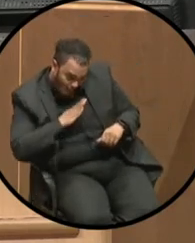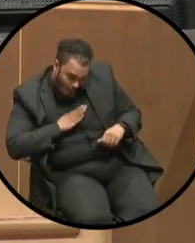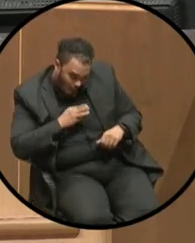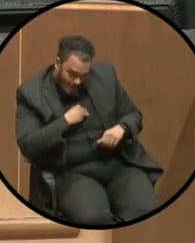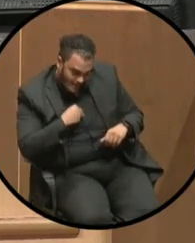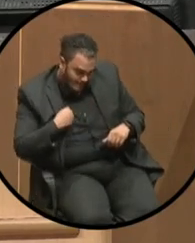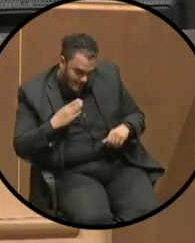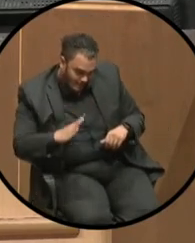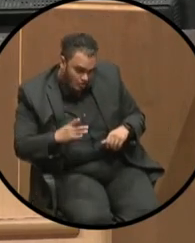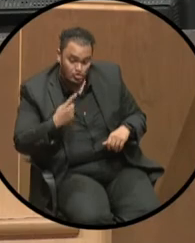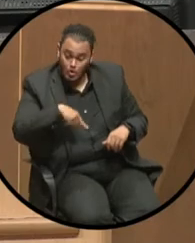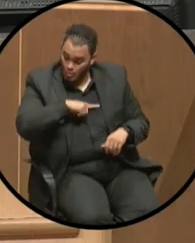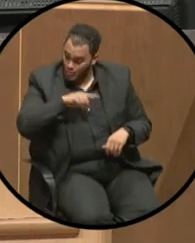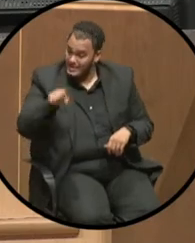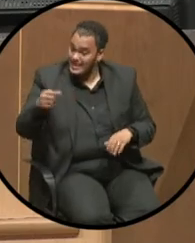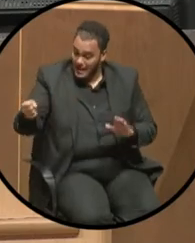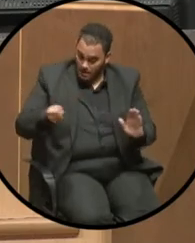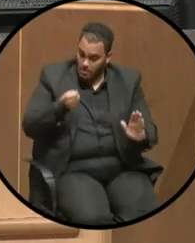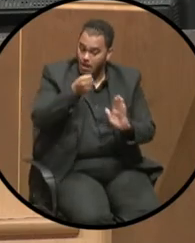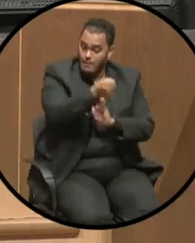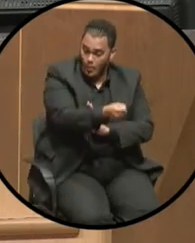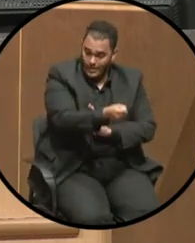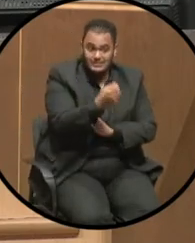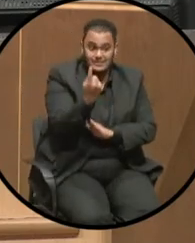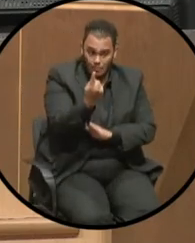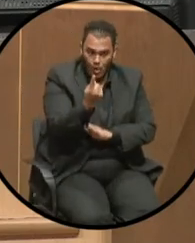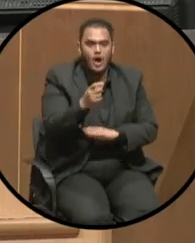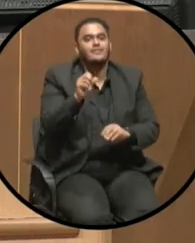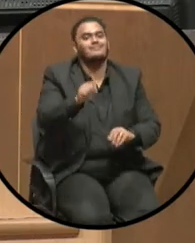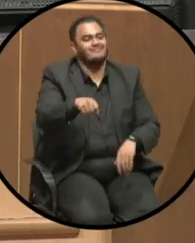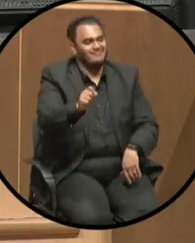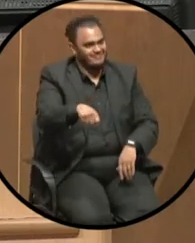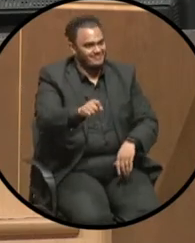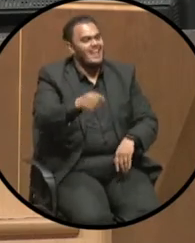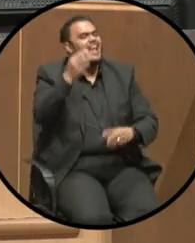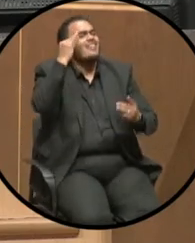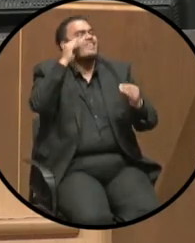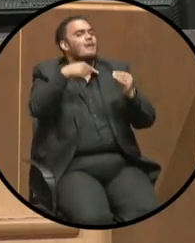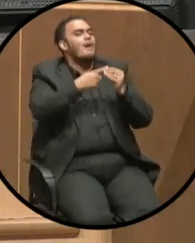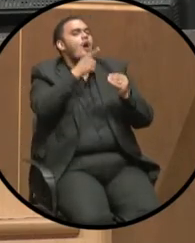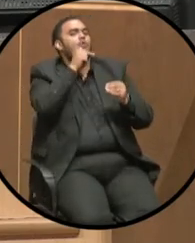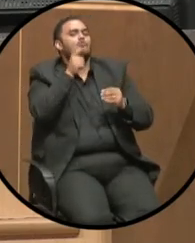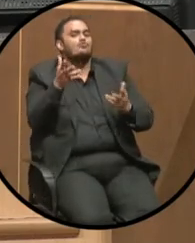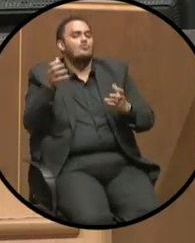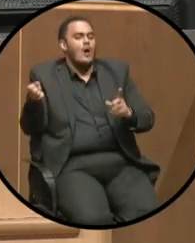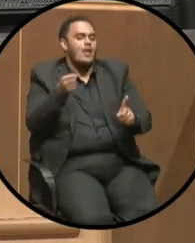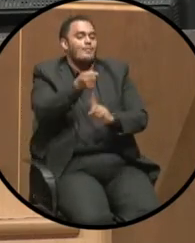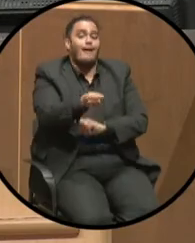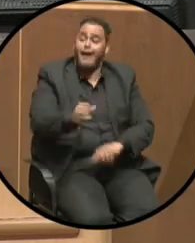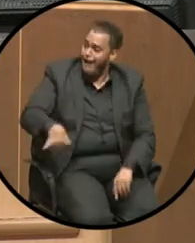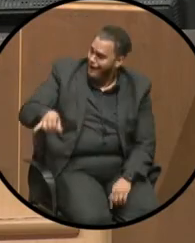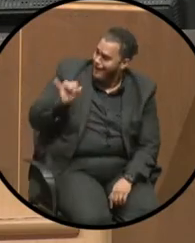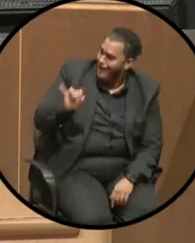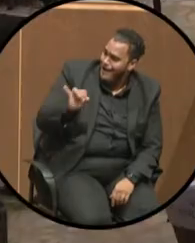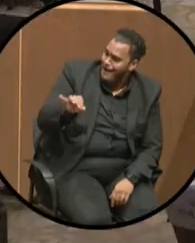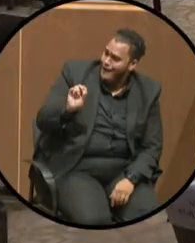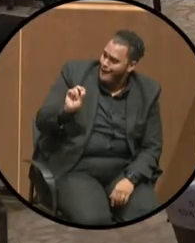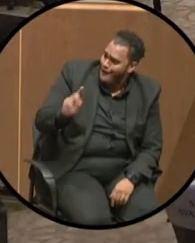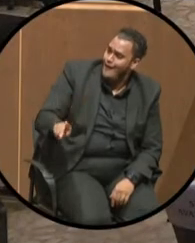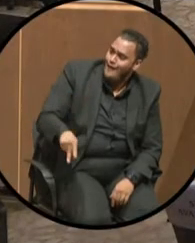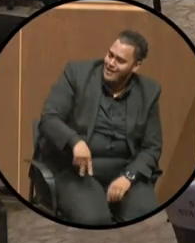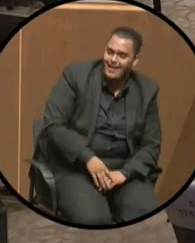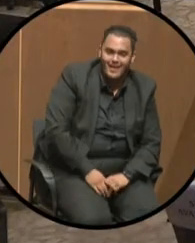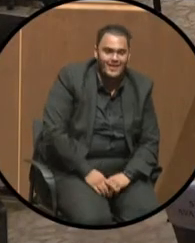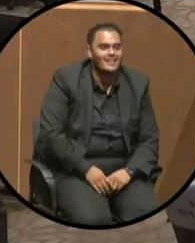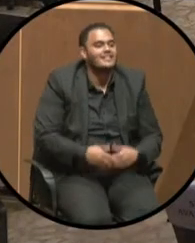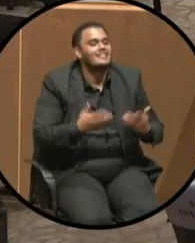No. So we can appoint somebody? Yes. Think about somebody you might want to appoint to that. Yes. Perfect. Yes. Do you want the name of